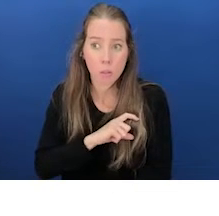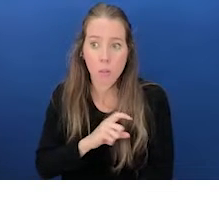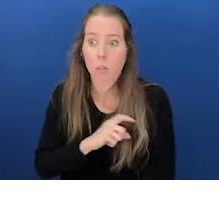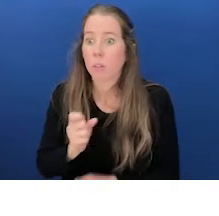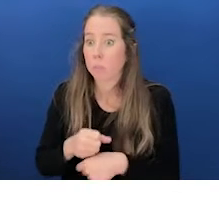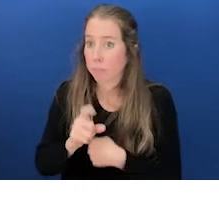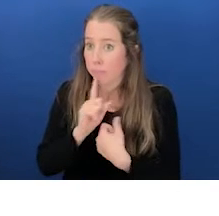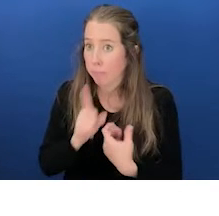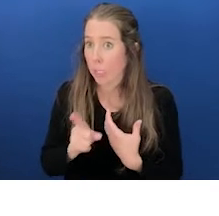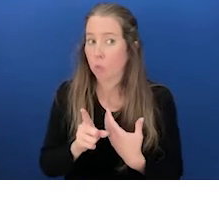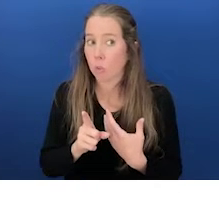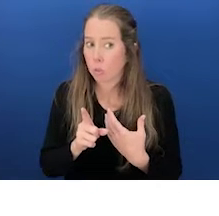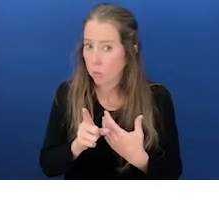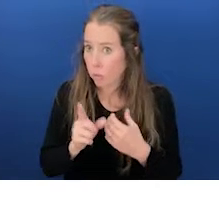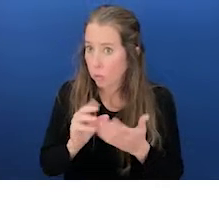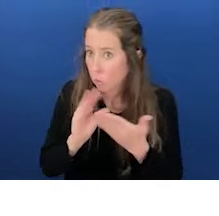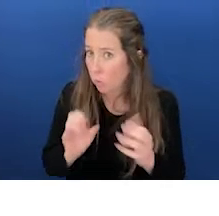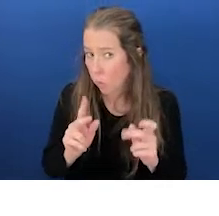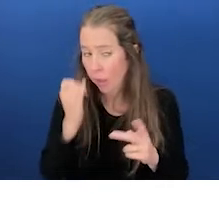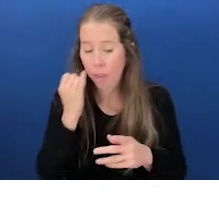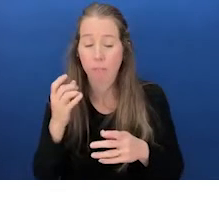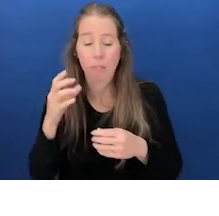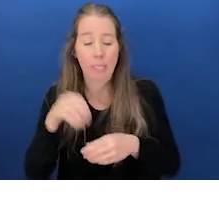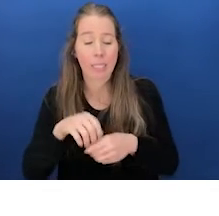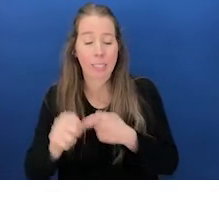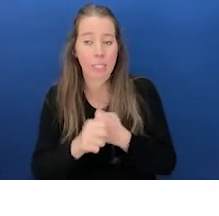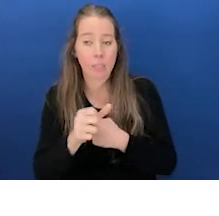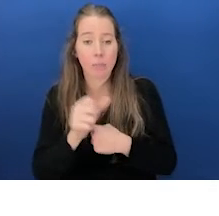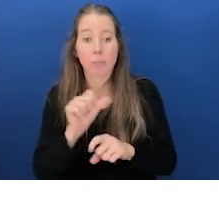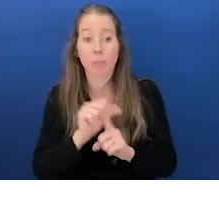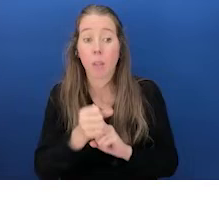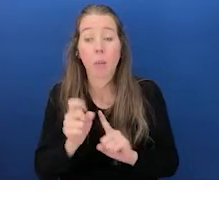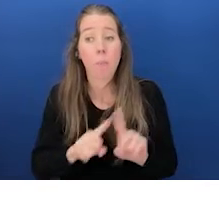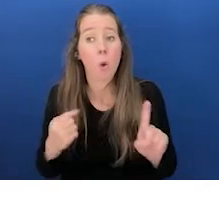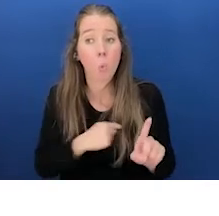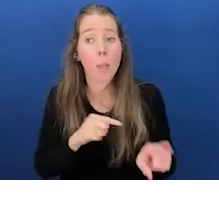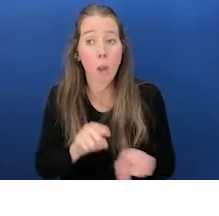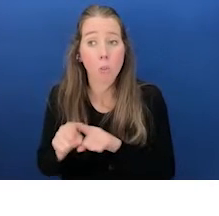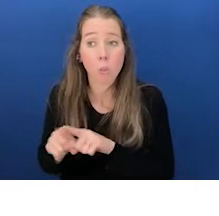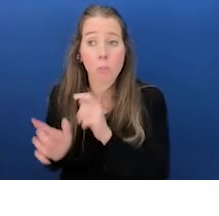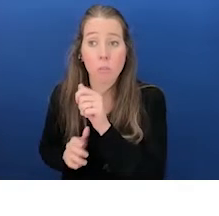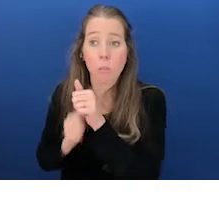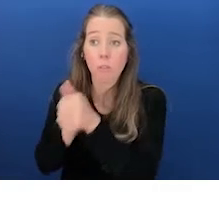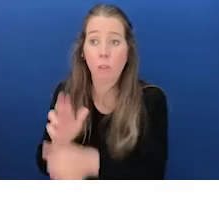the student is in danger. But we too follow up on those type of flags, and we have